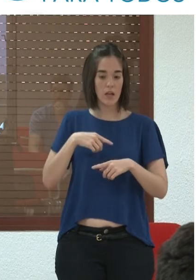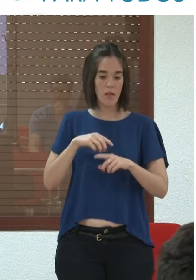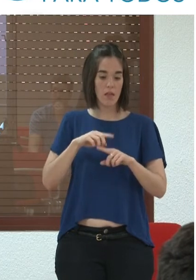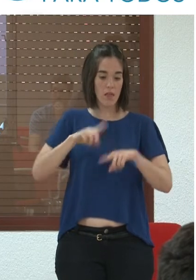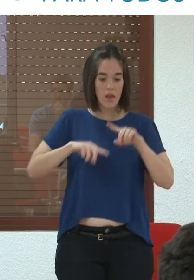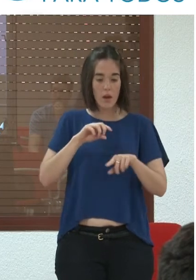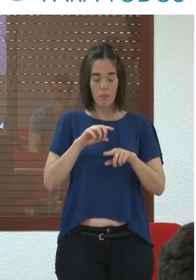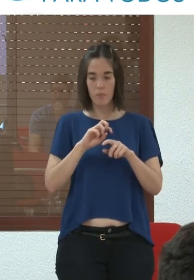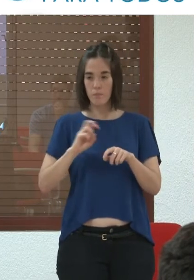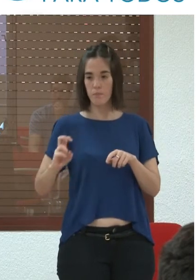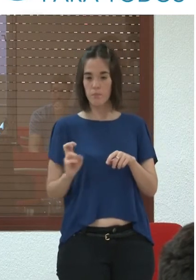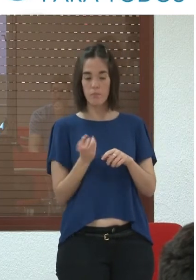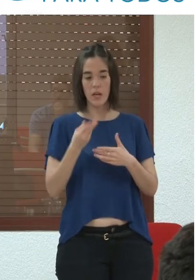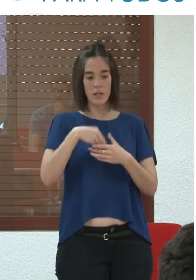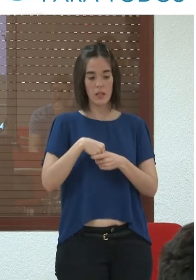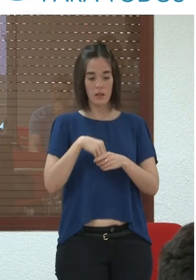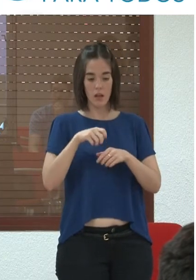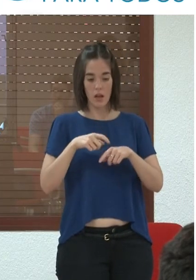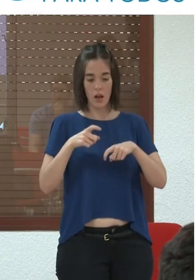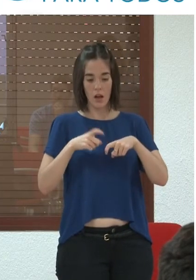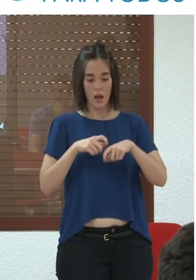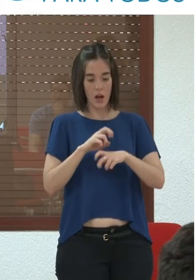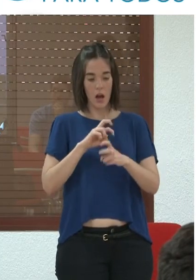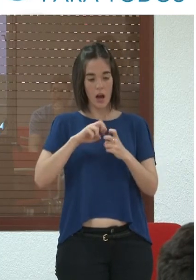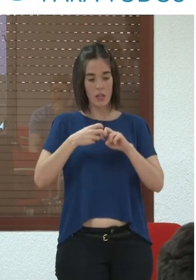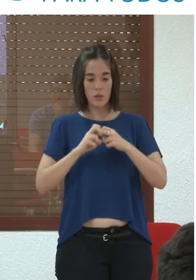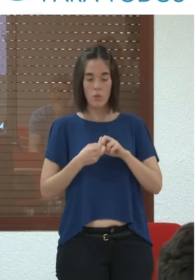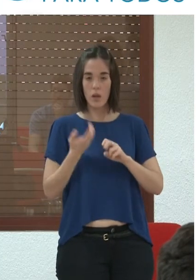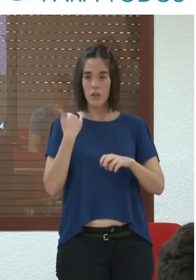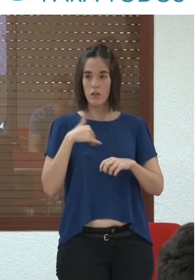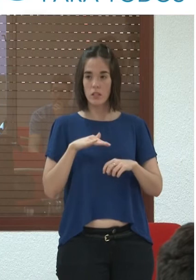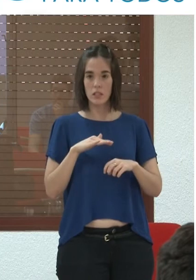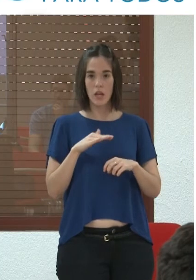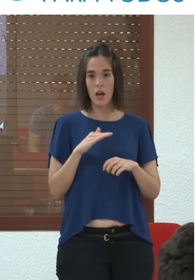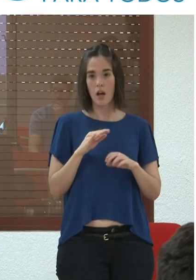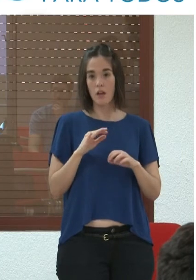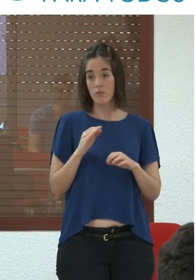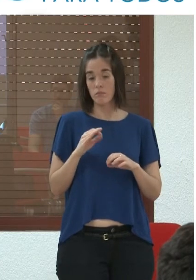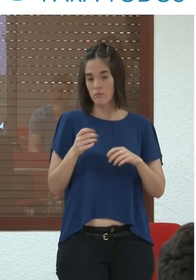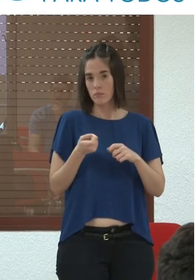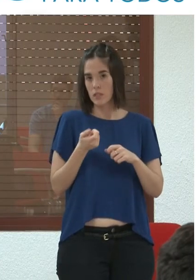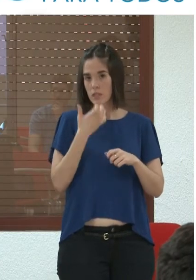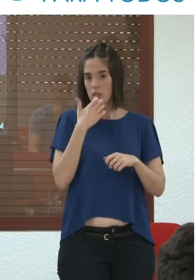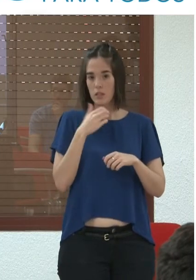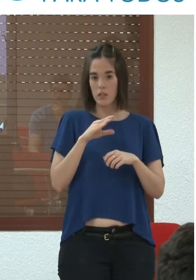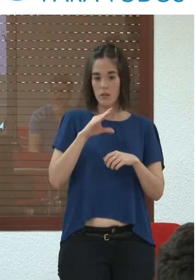an actuator that changes the rigidity of the joint, and that you can move it with your hand,